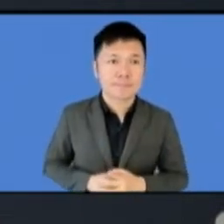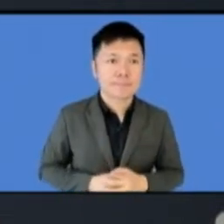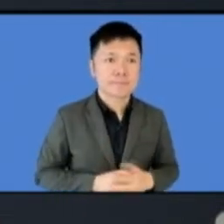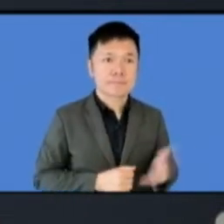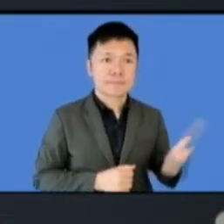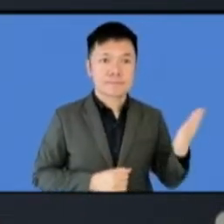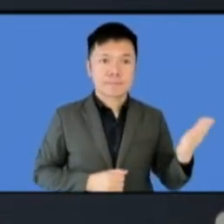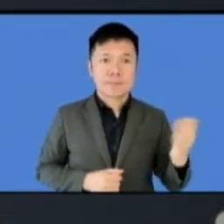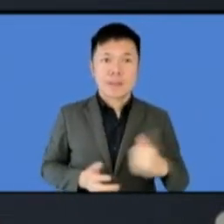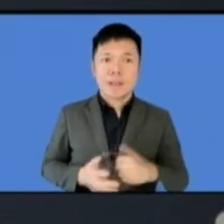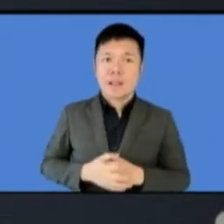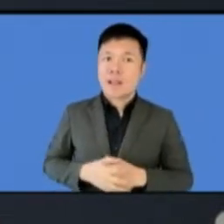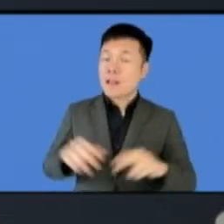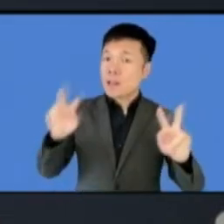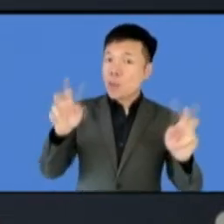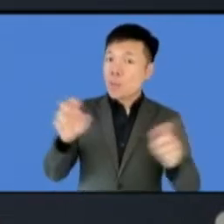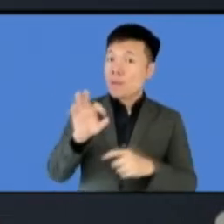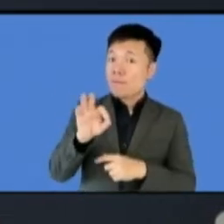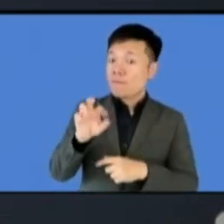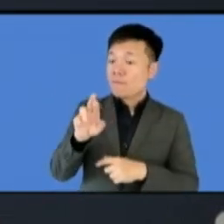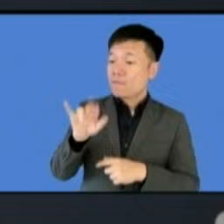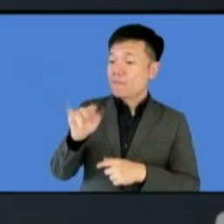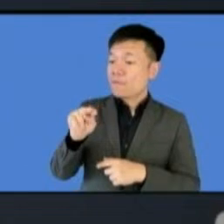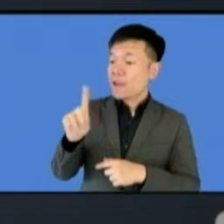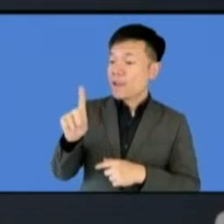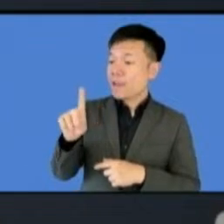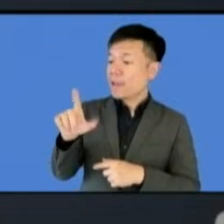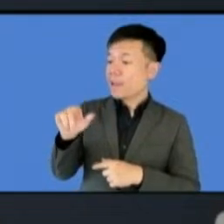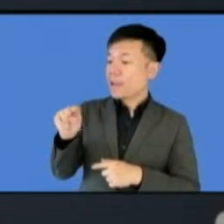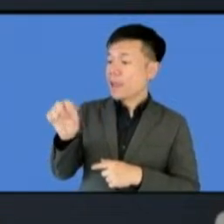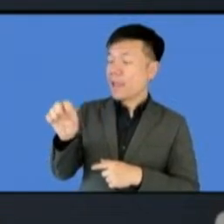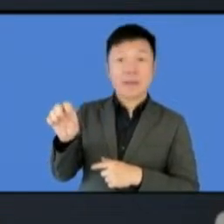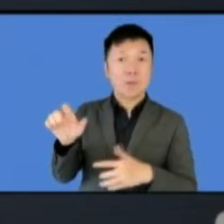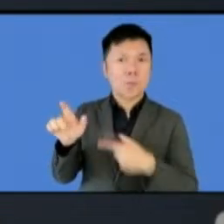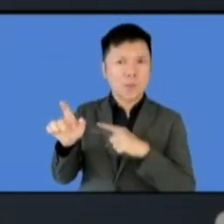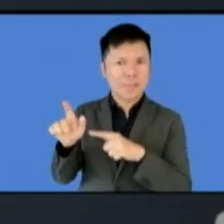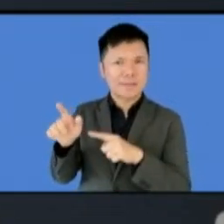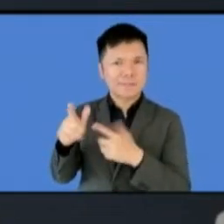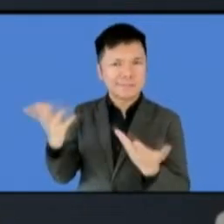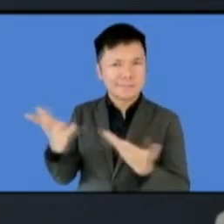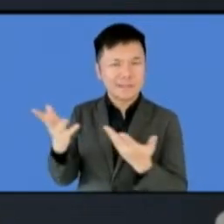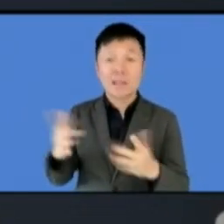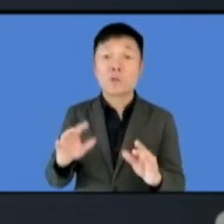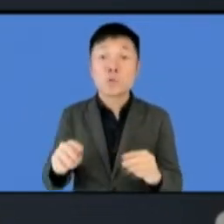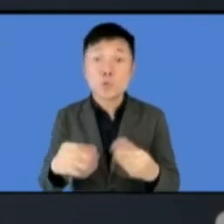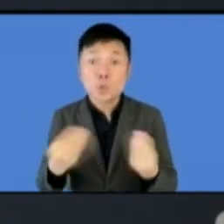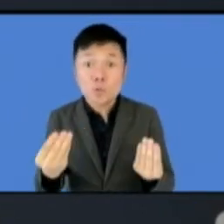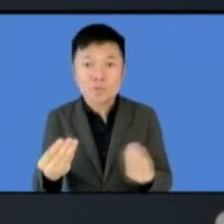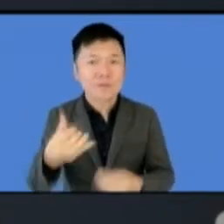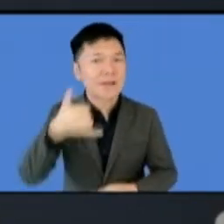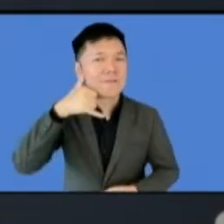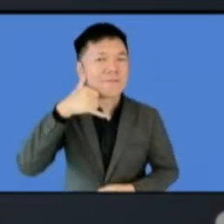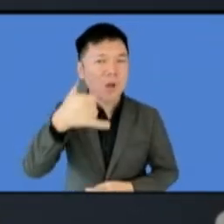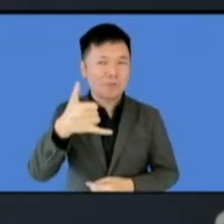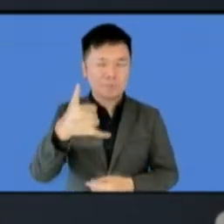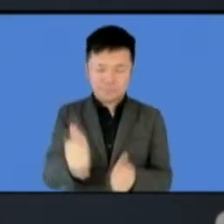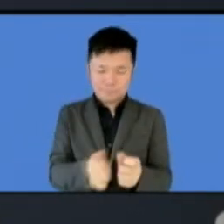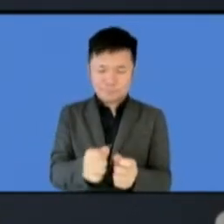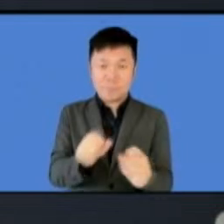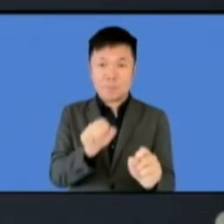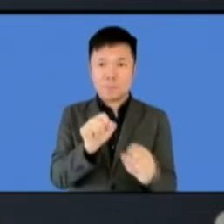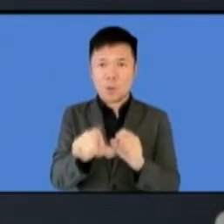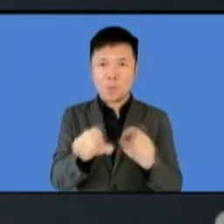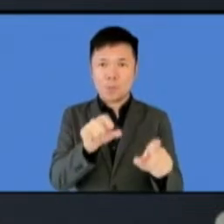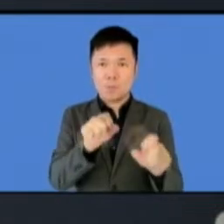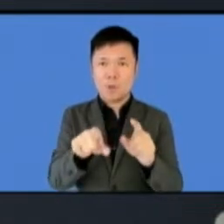many of you may have heard about it, but it's there in some countries where youth volunteer to spend some time on phone or WhatsApp now with elders.